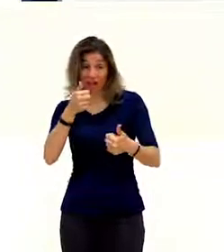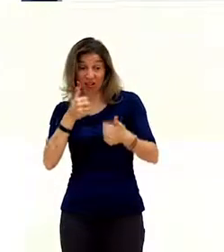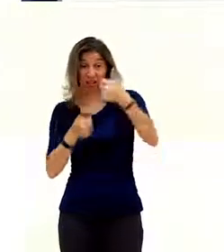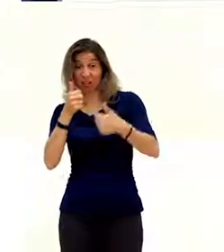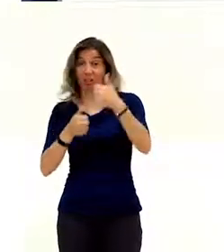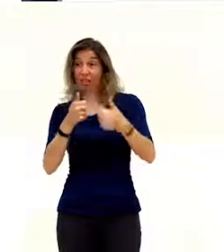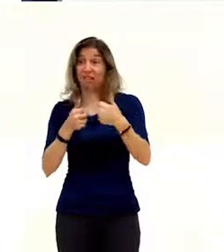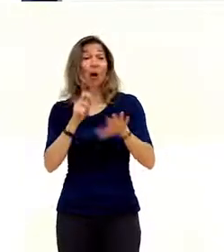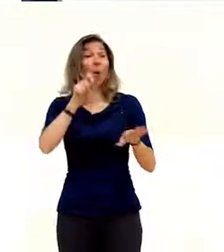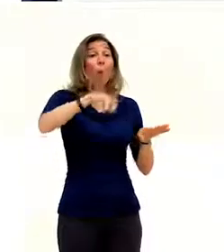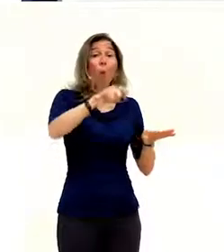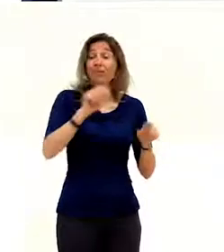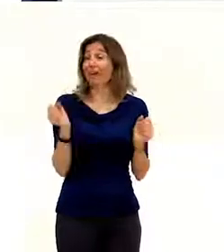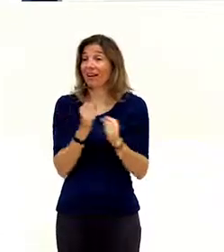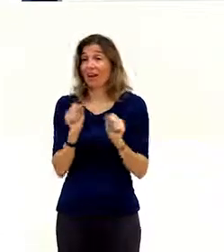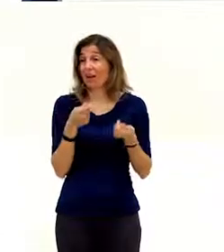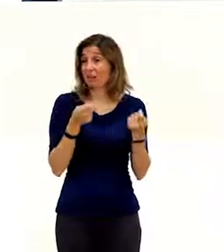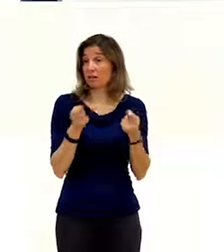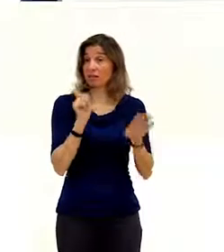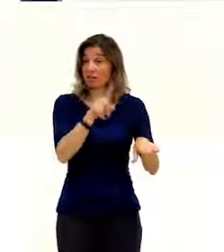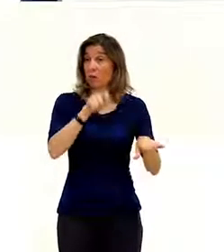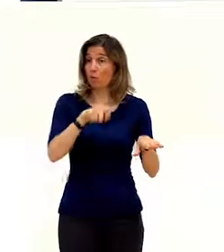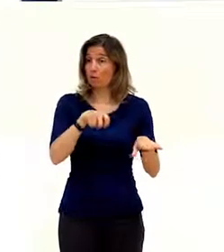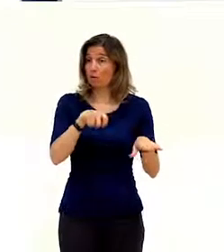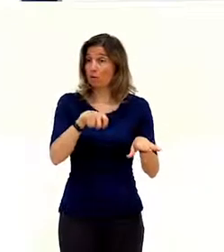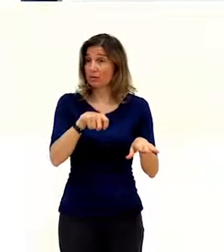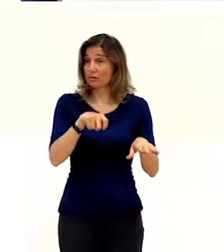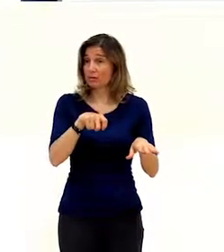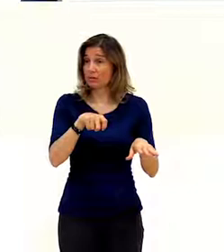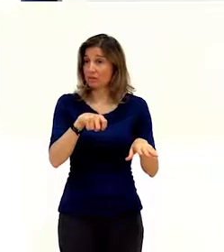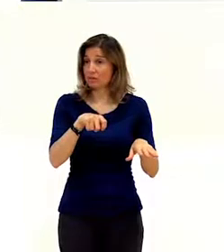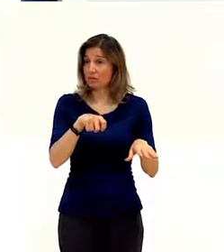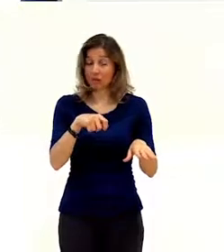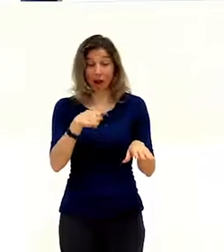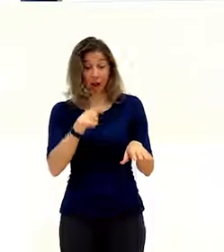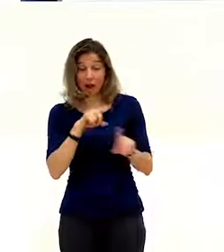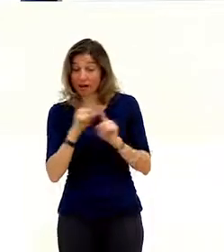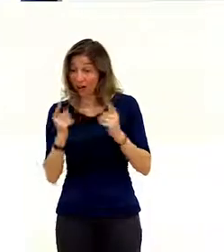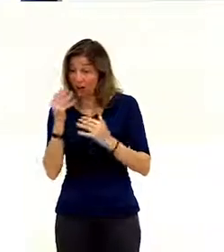contestability before courts. You didn't calculate correct